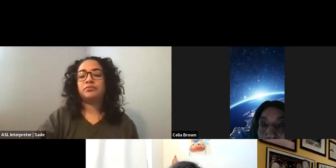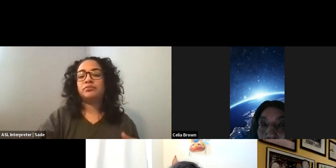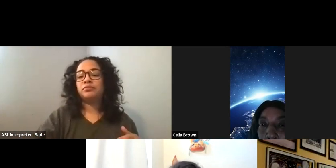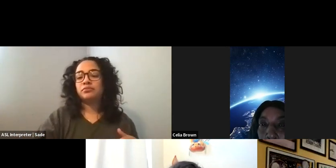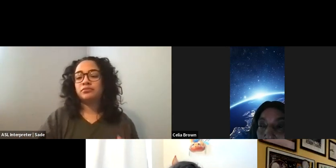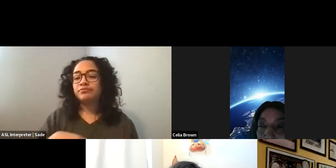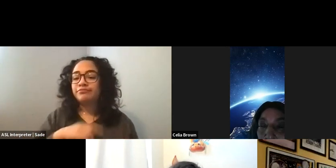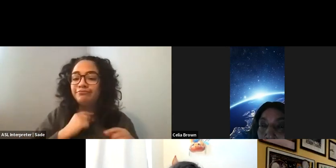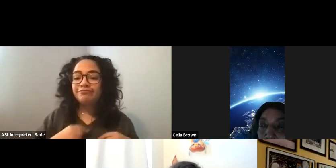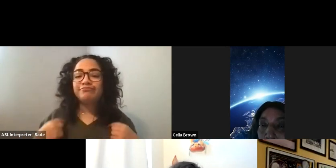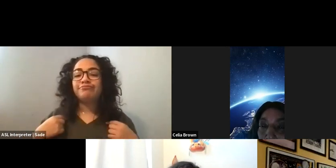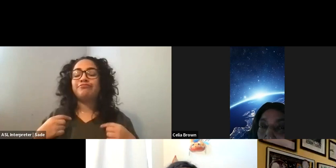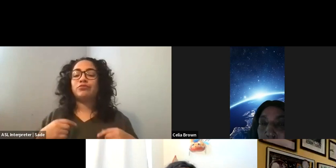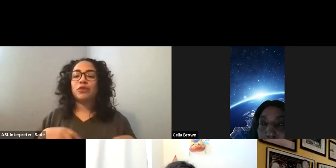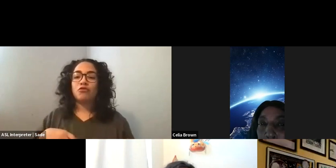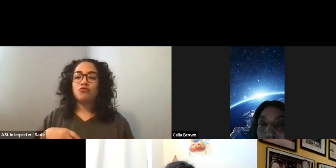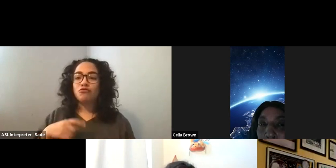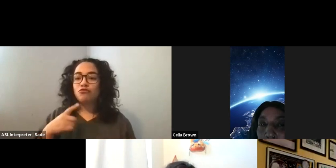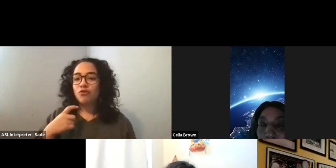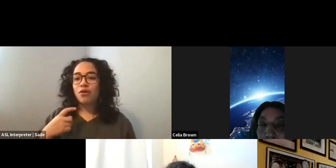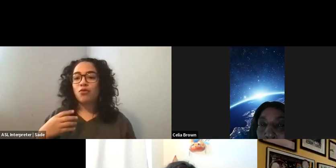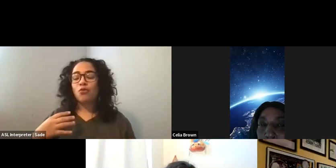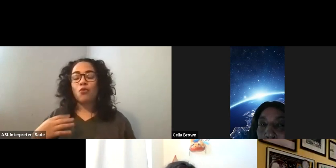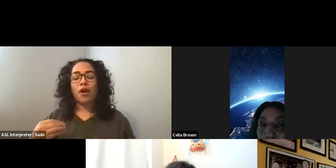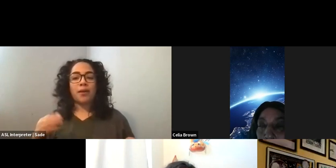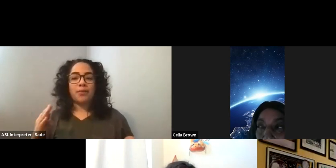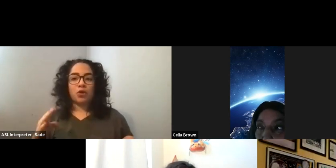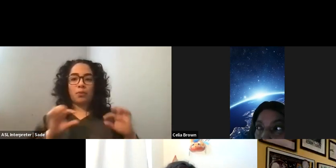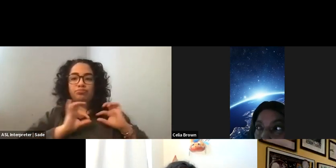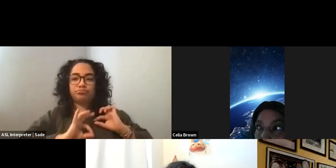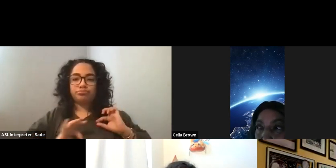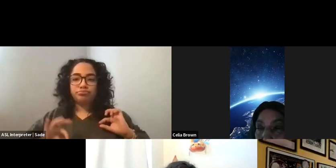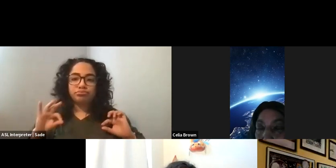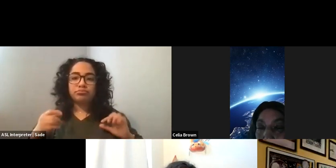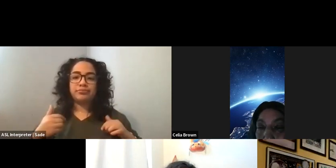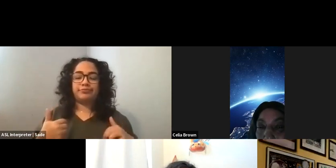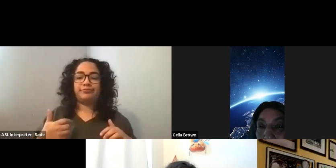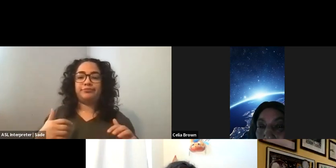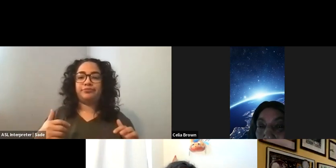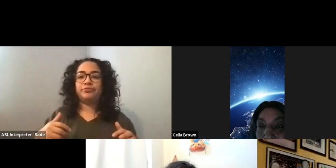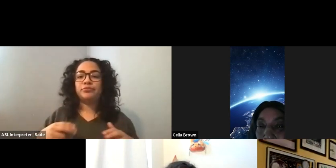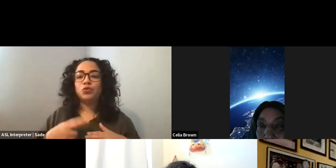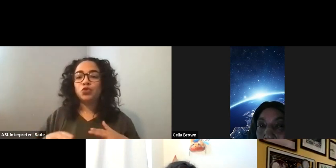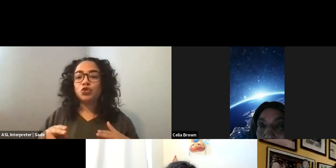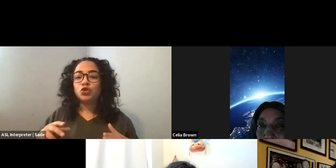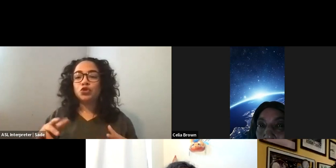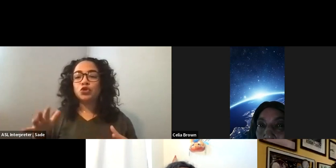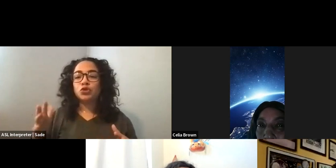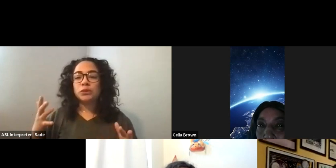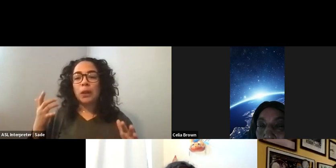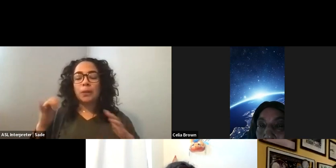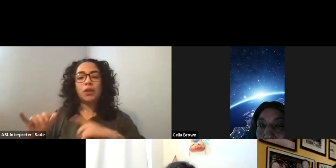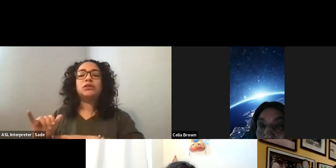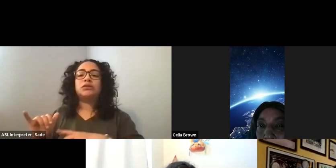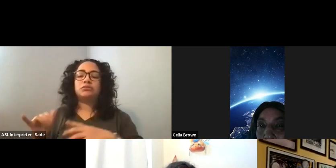blue, and white beads. I have some short, blonde-ish hair with my